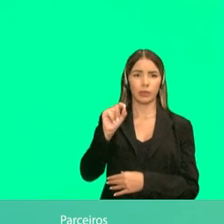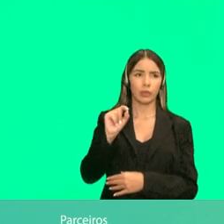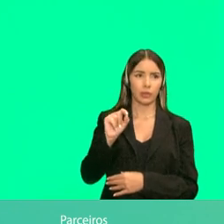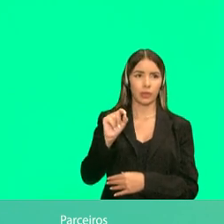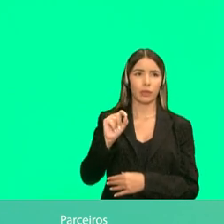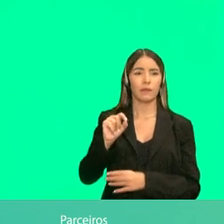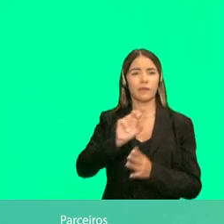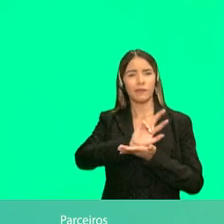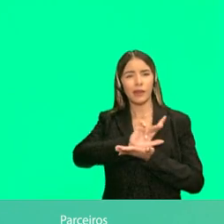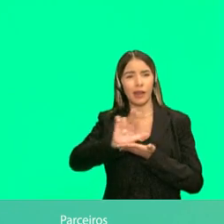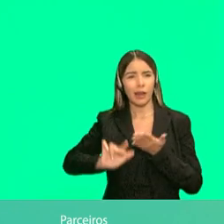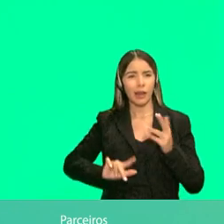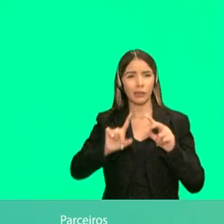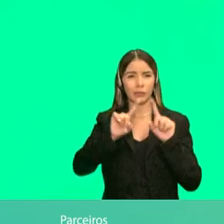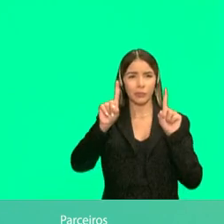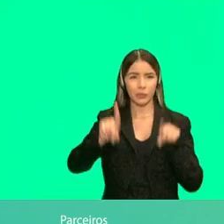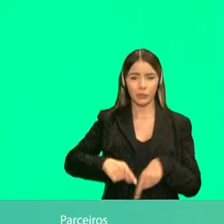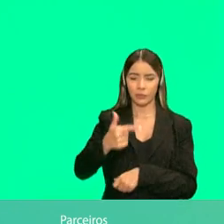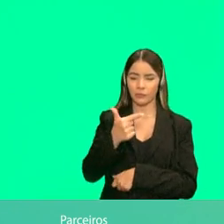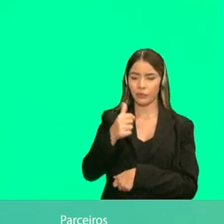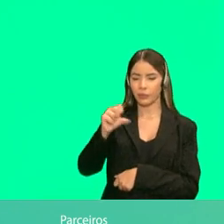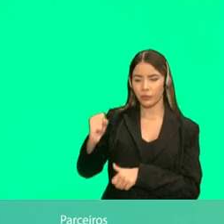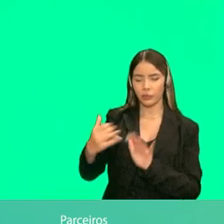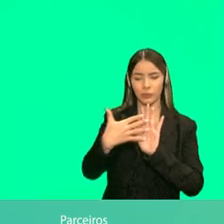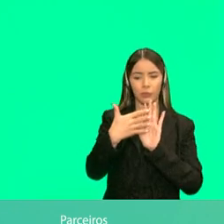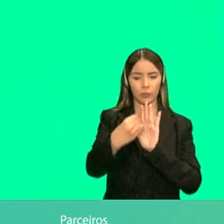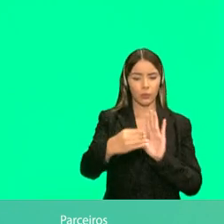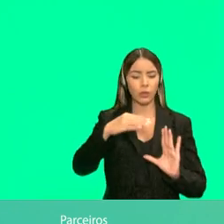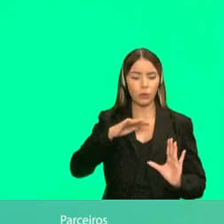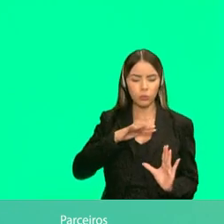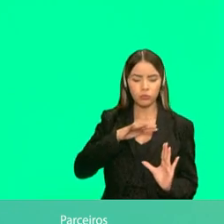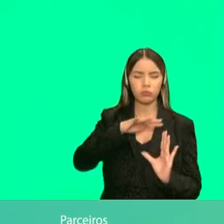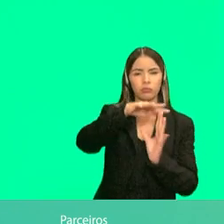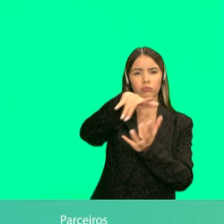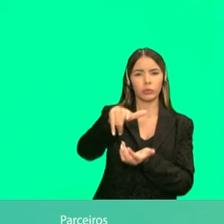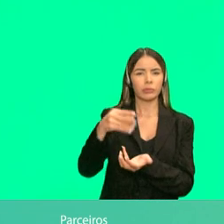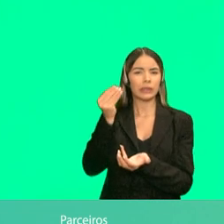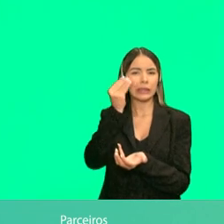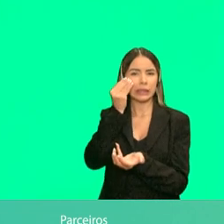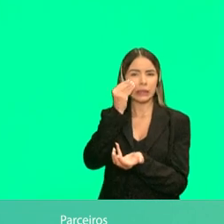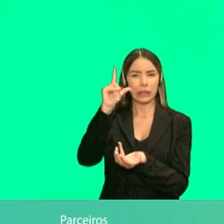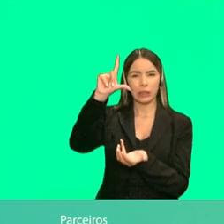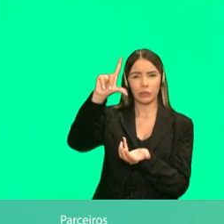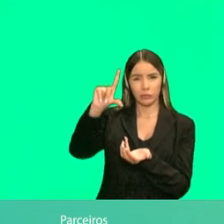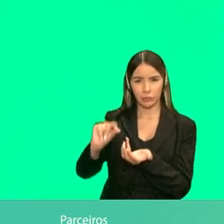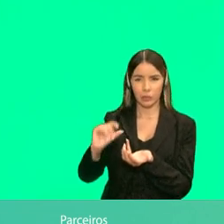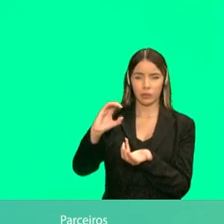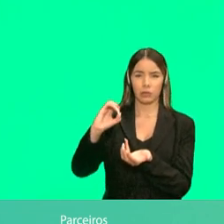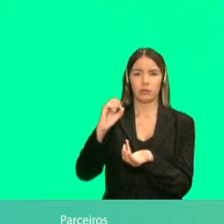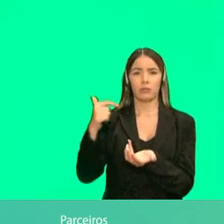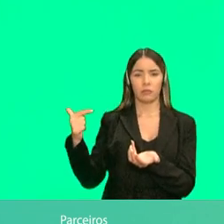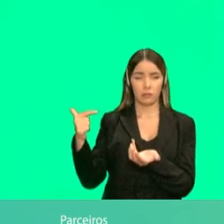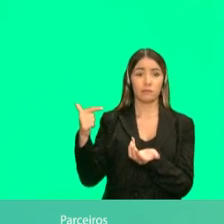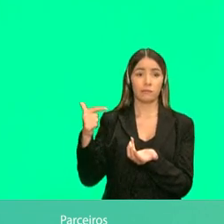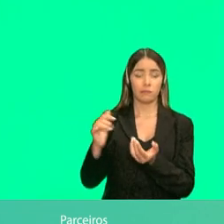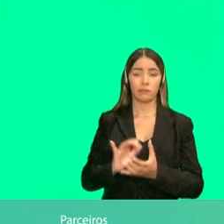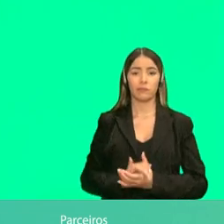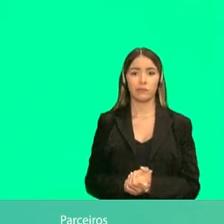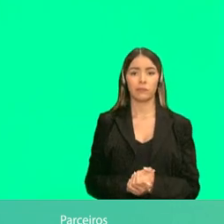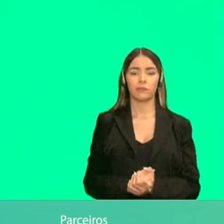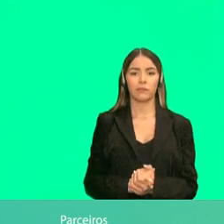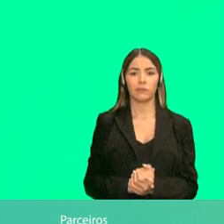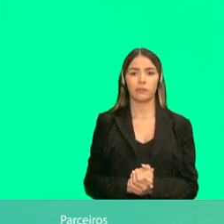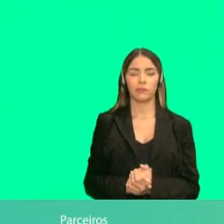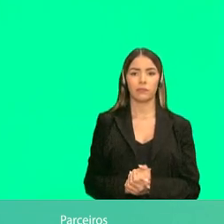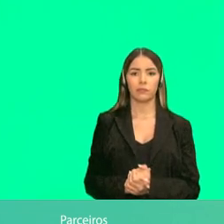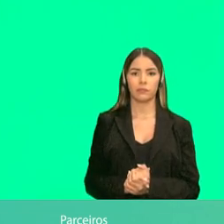we have predicted investments over $300 million to 2030 to implement all